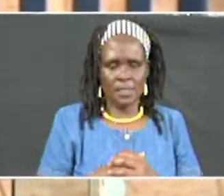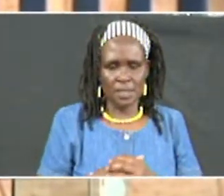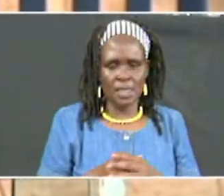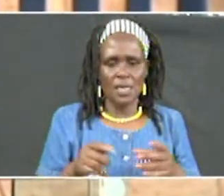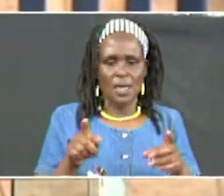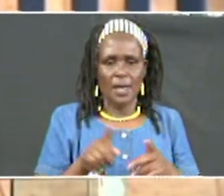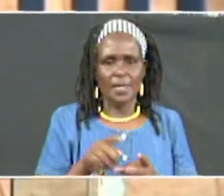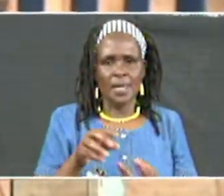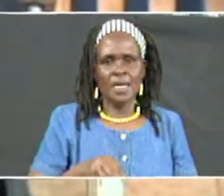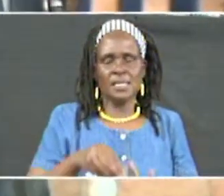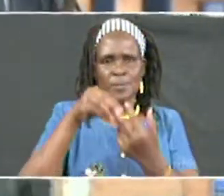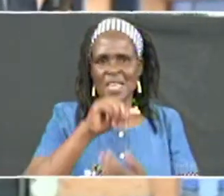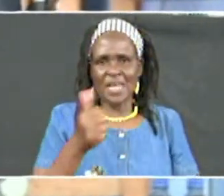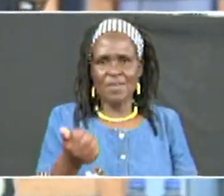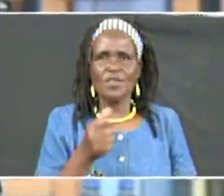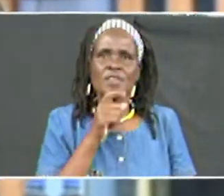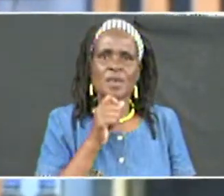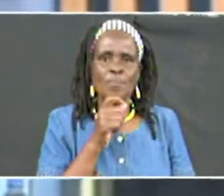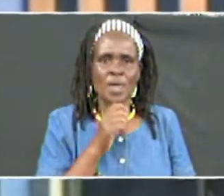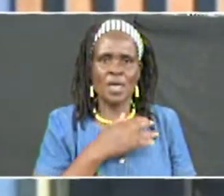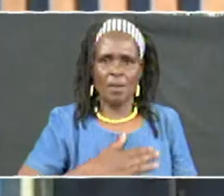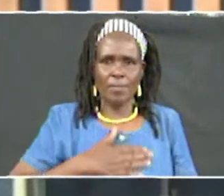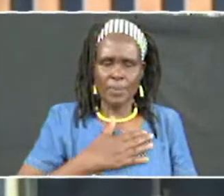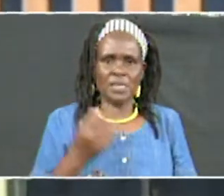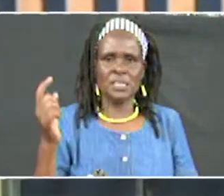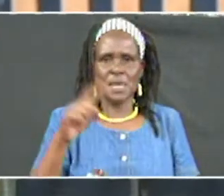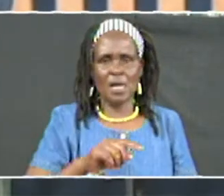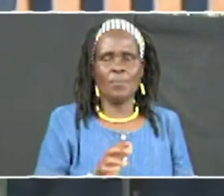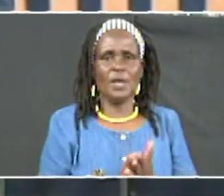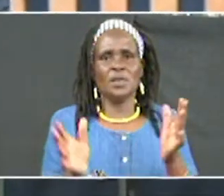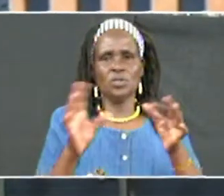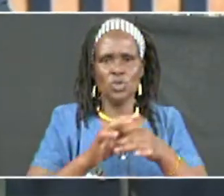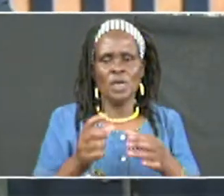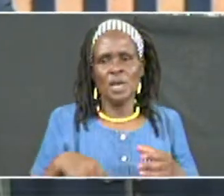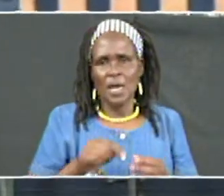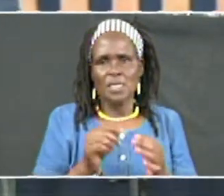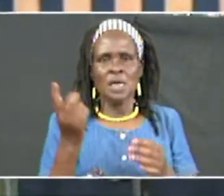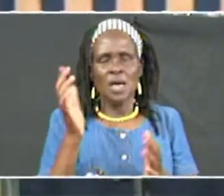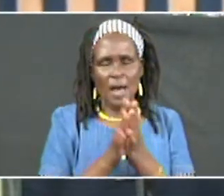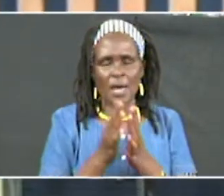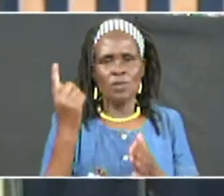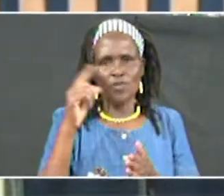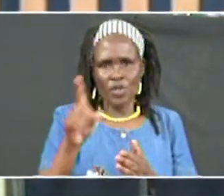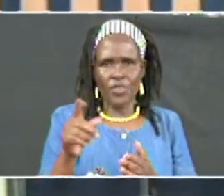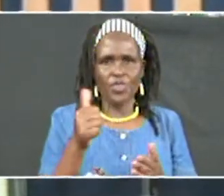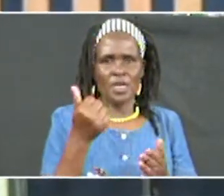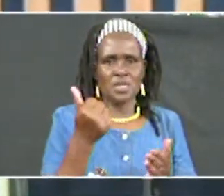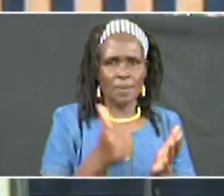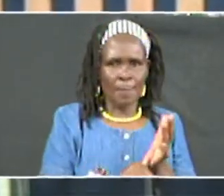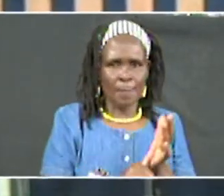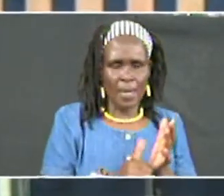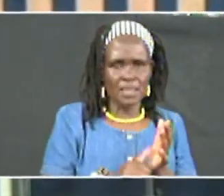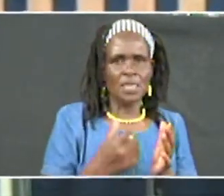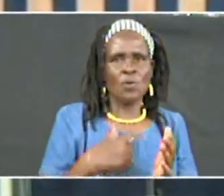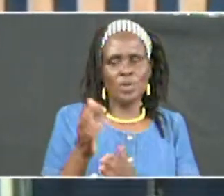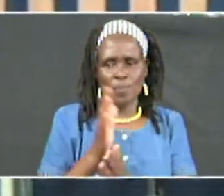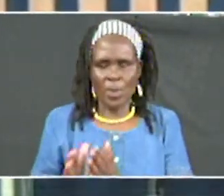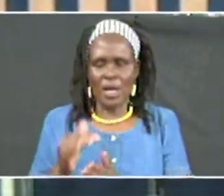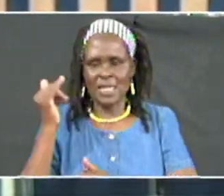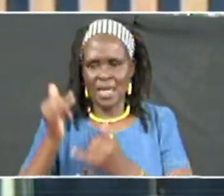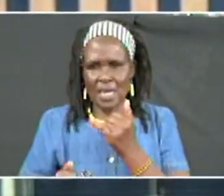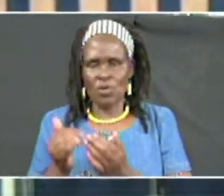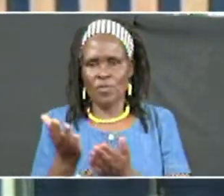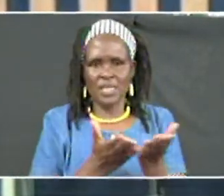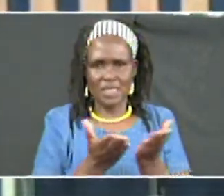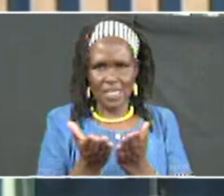especially even the men. Please come and join us. And for that matter, we didn't prepare for this at the end of the service. At the end